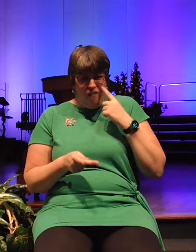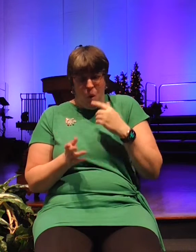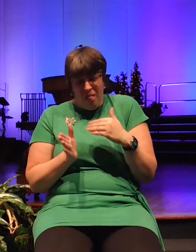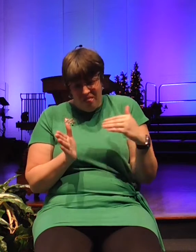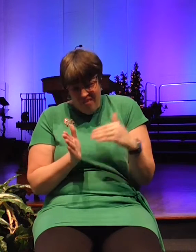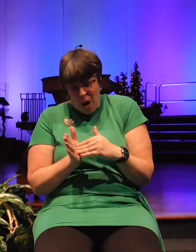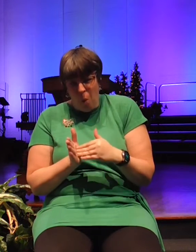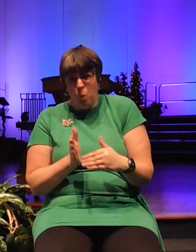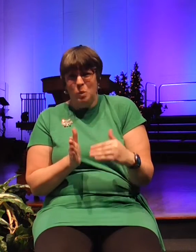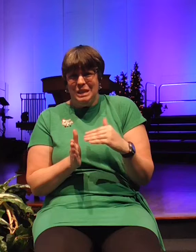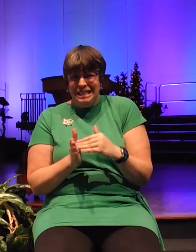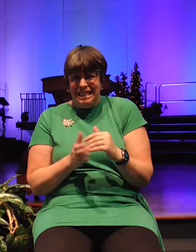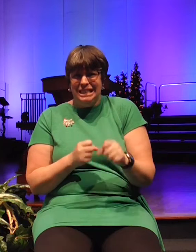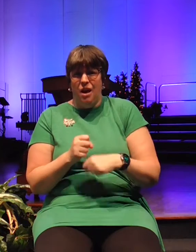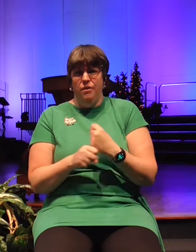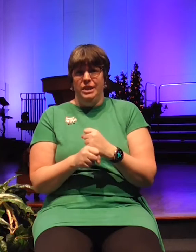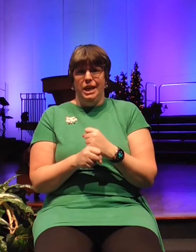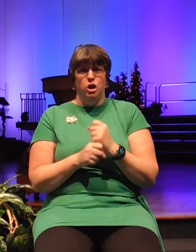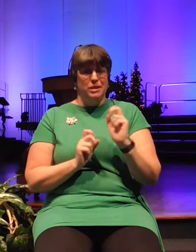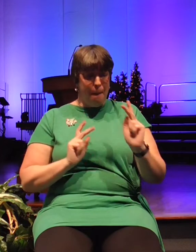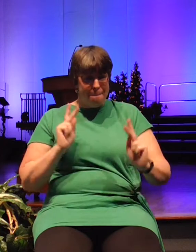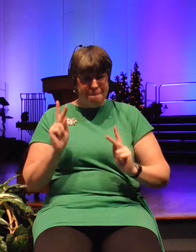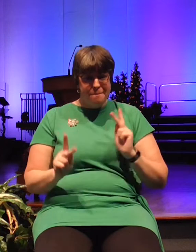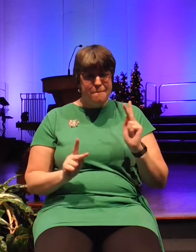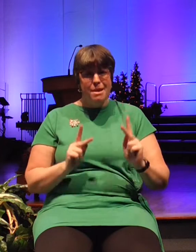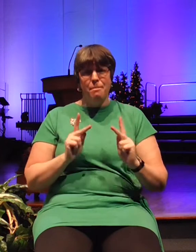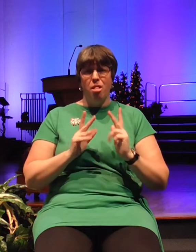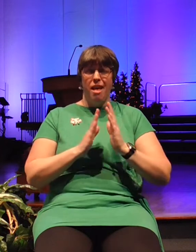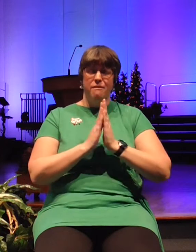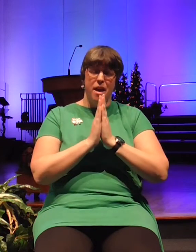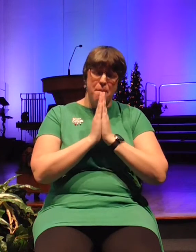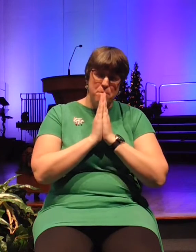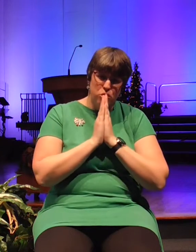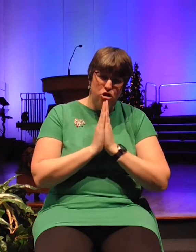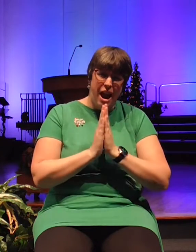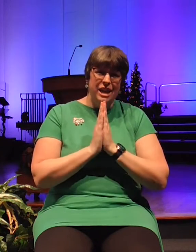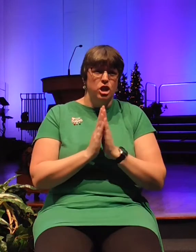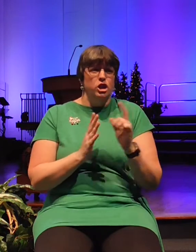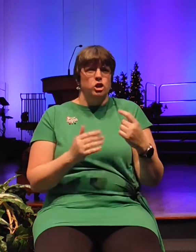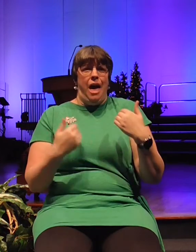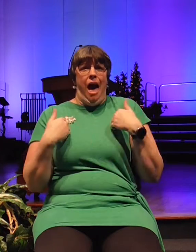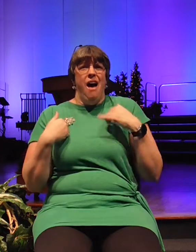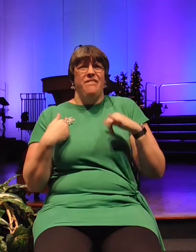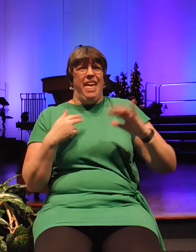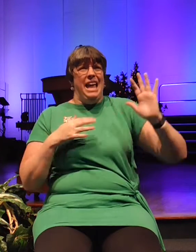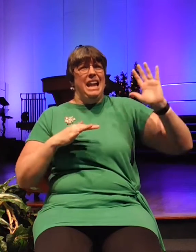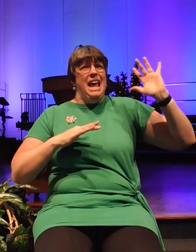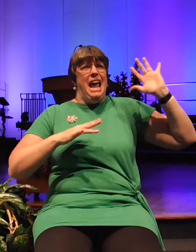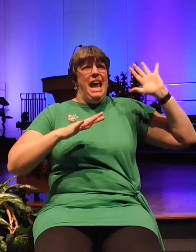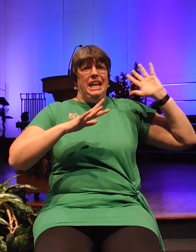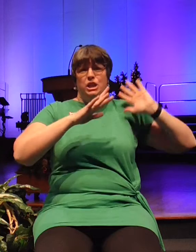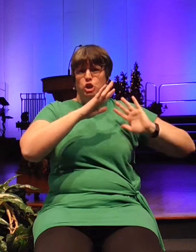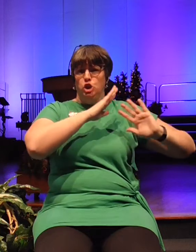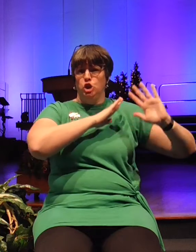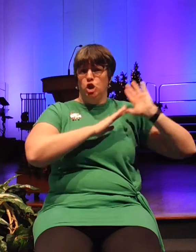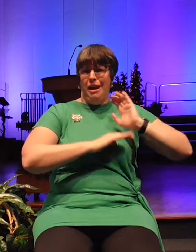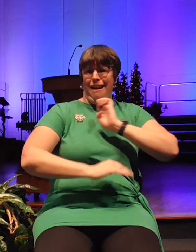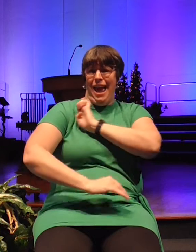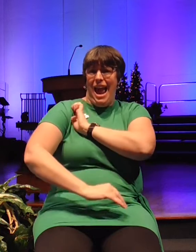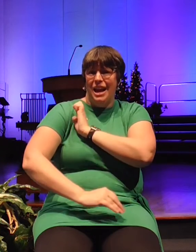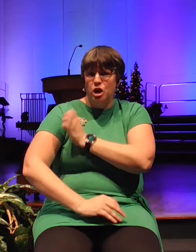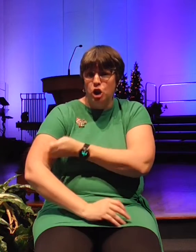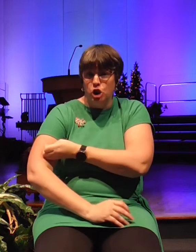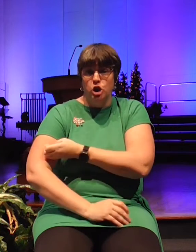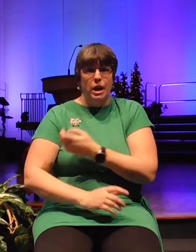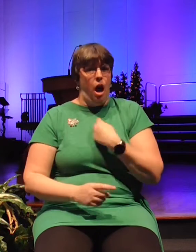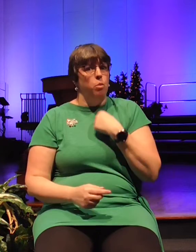years, that people have gone to and prayed over and have an ancient energy about them. And all I can tell you is that